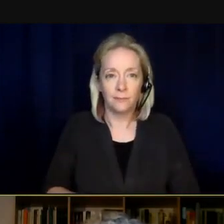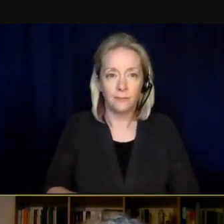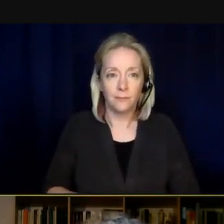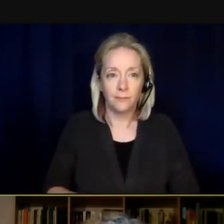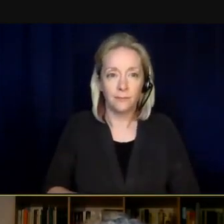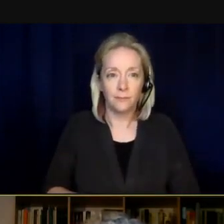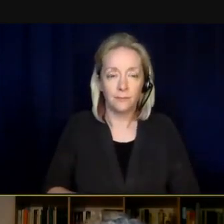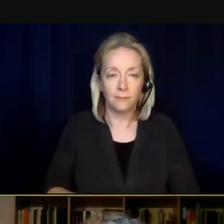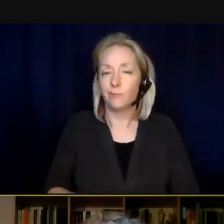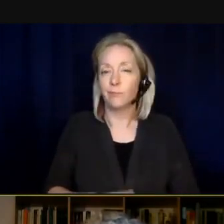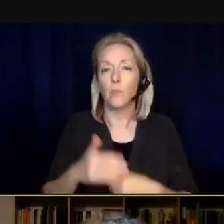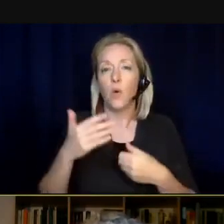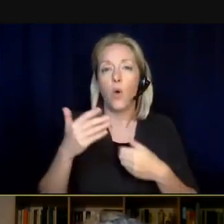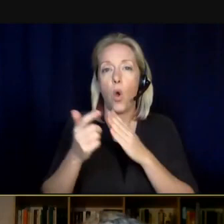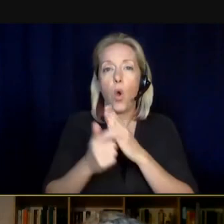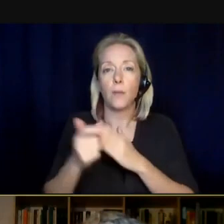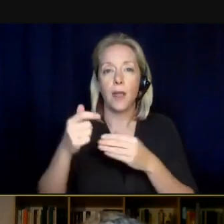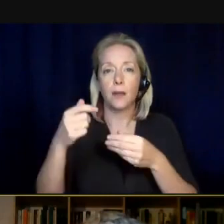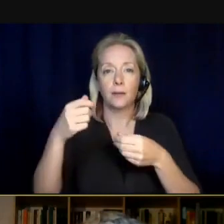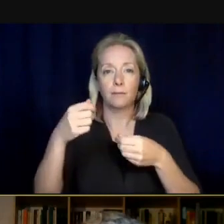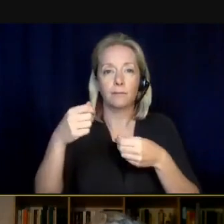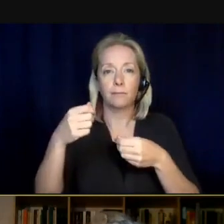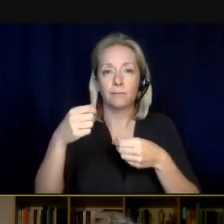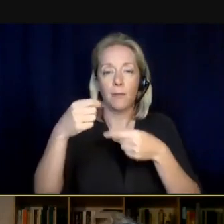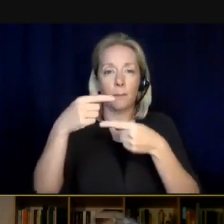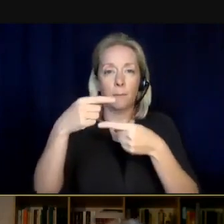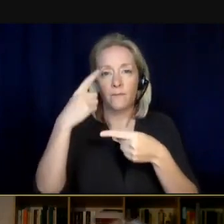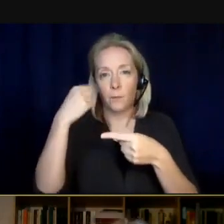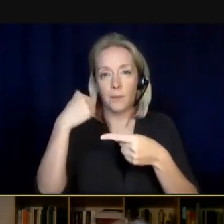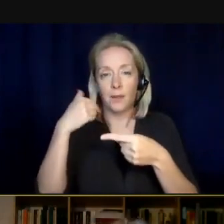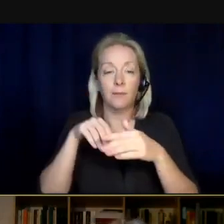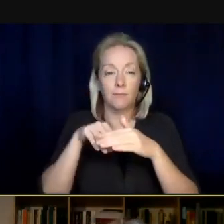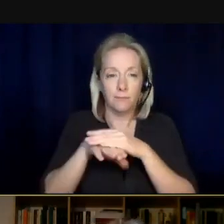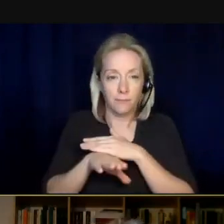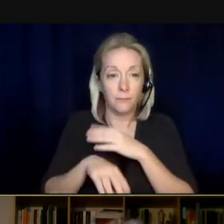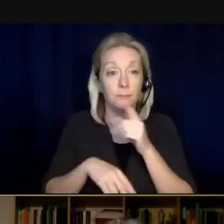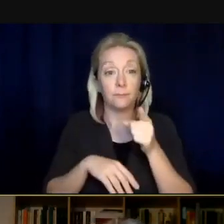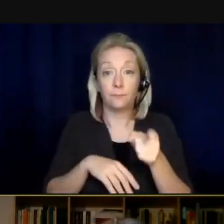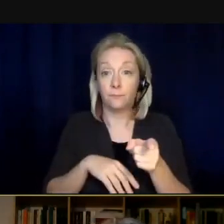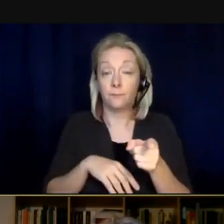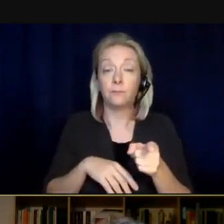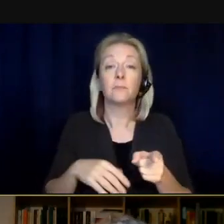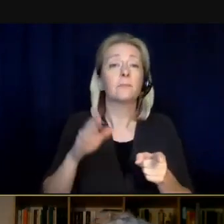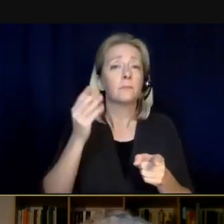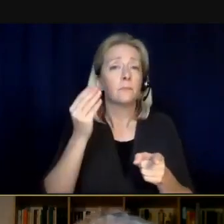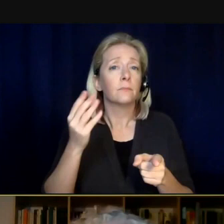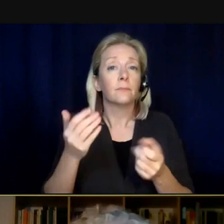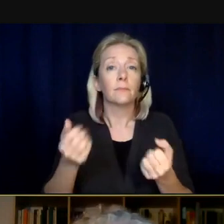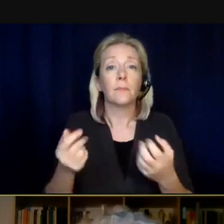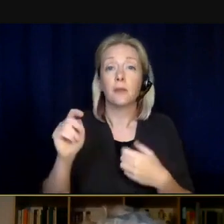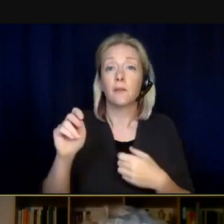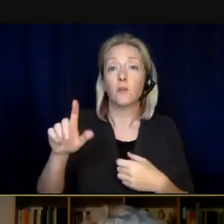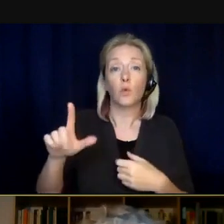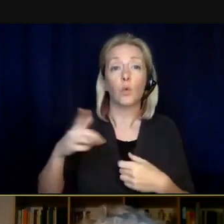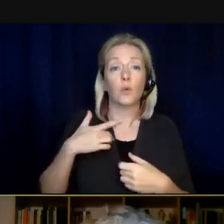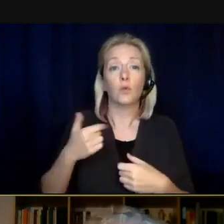Now it's pre-filled out for me. What you'll see with many of the tools is a